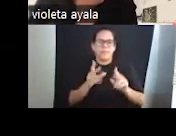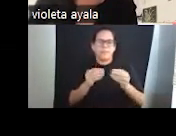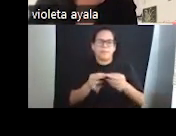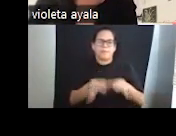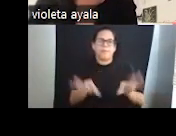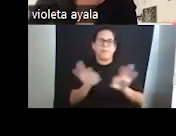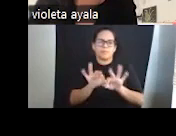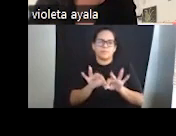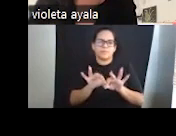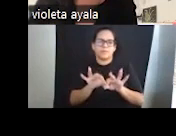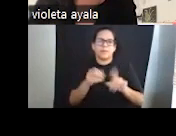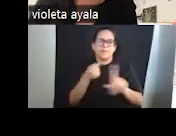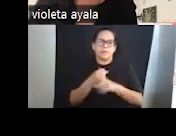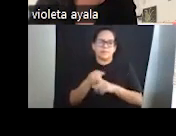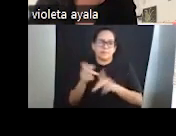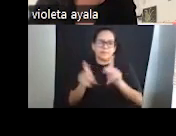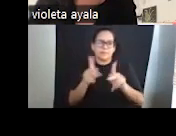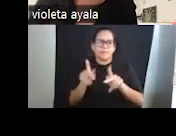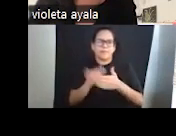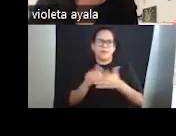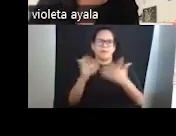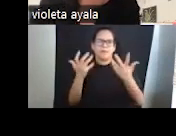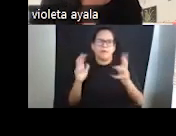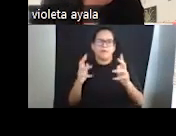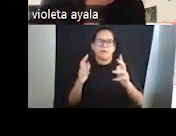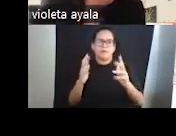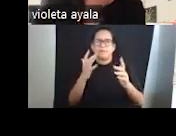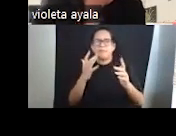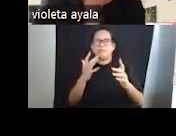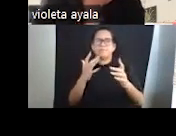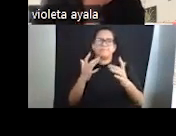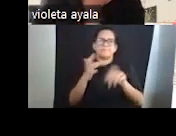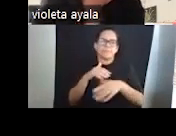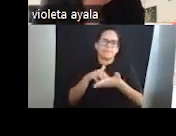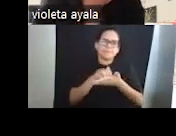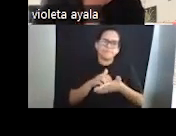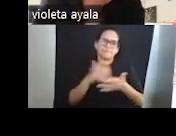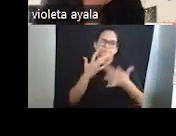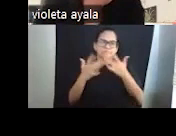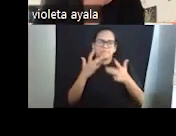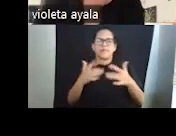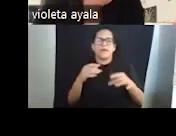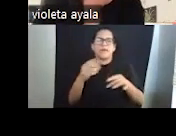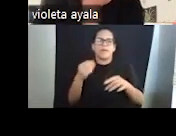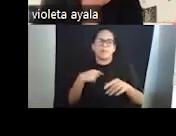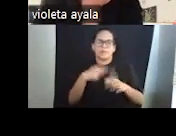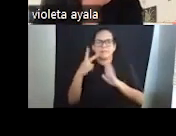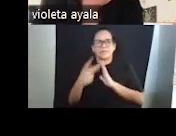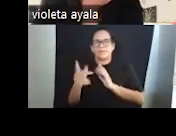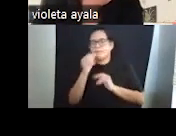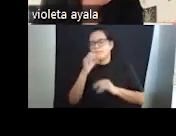importantly, are impacting people that were already vulnerable and at risk. And this is why we are seeing women